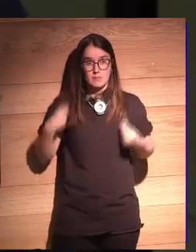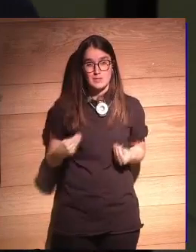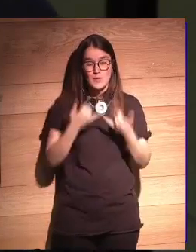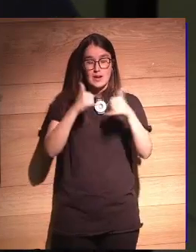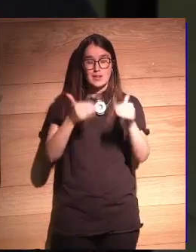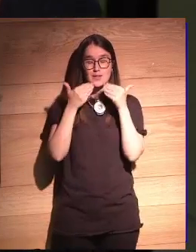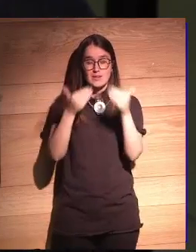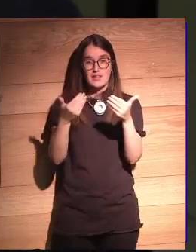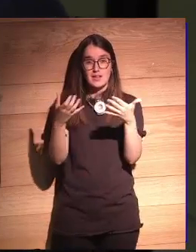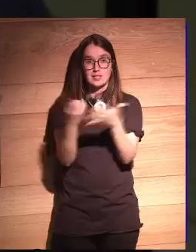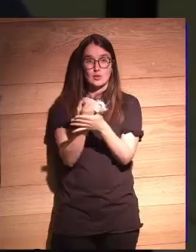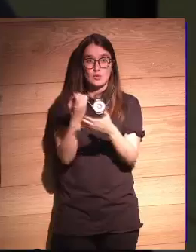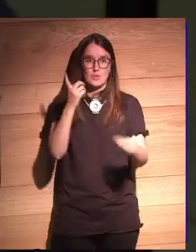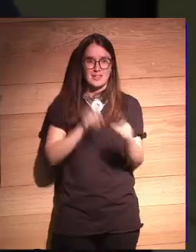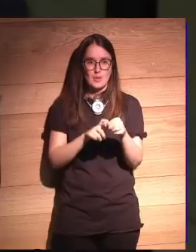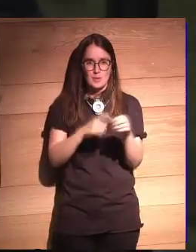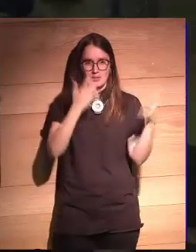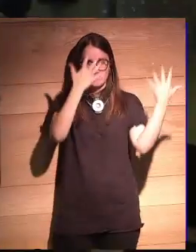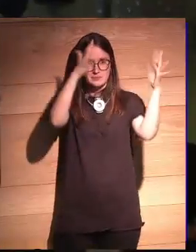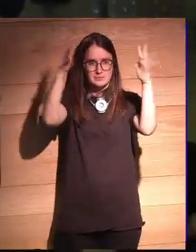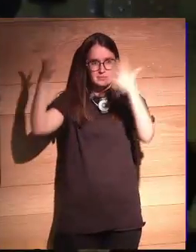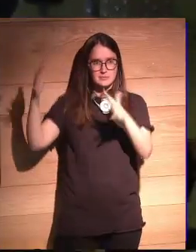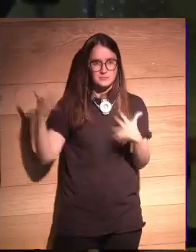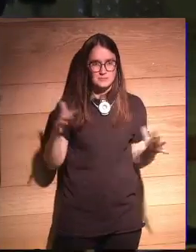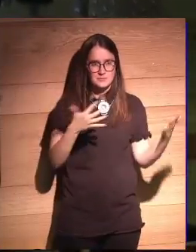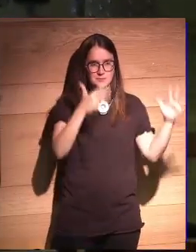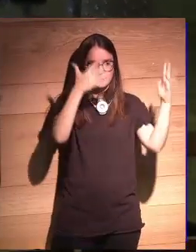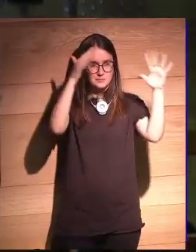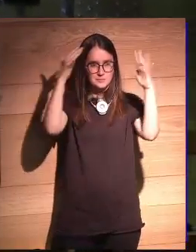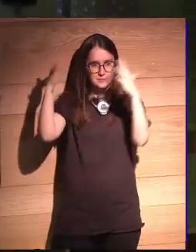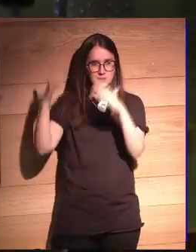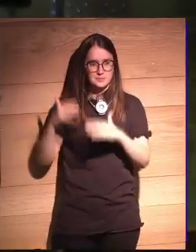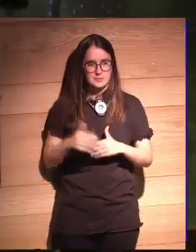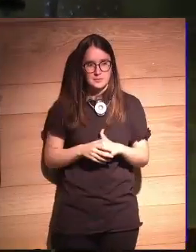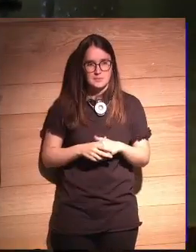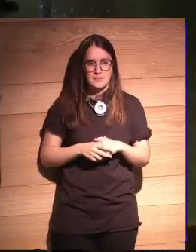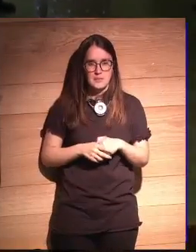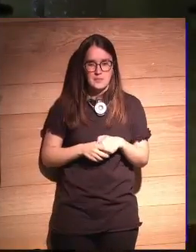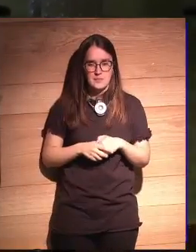in the book, and I would like to close today this session as well. Thank you. Thank you very much.